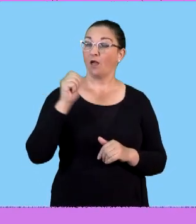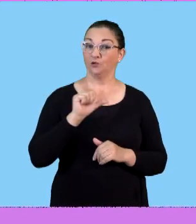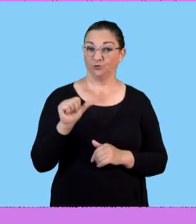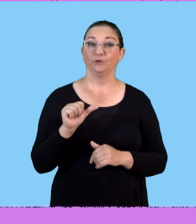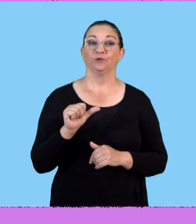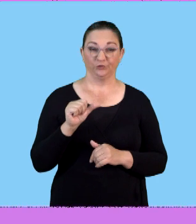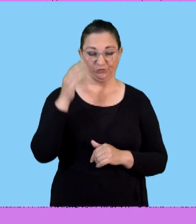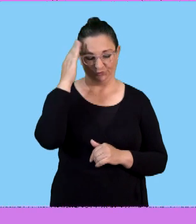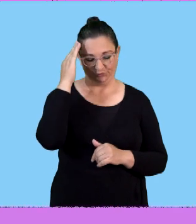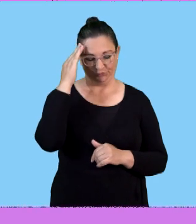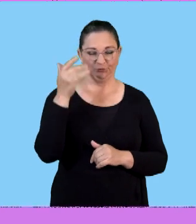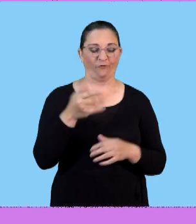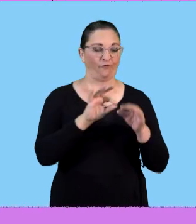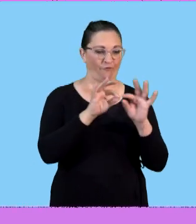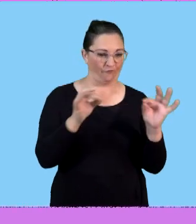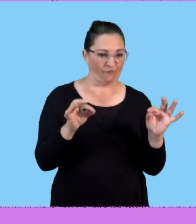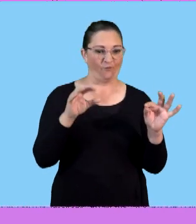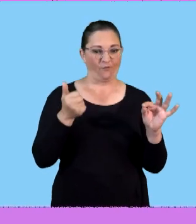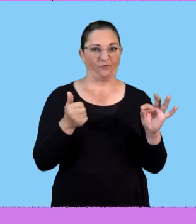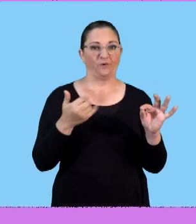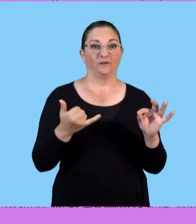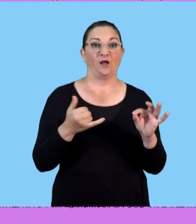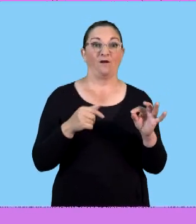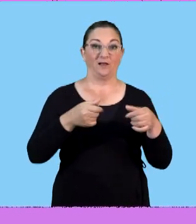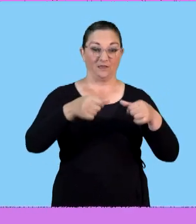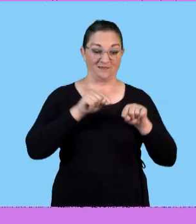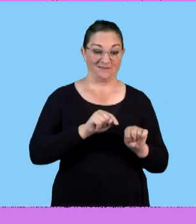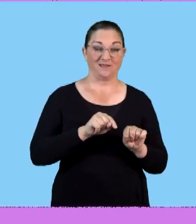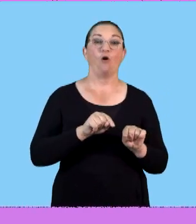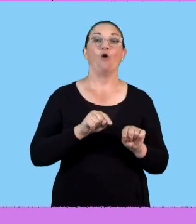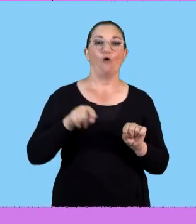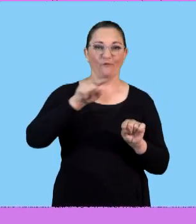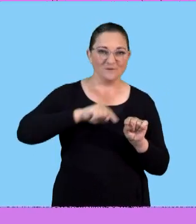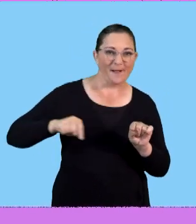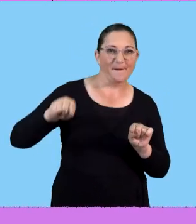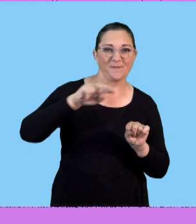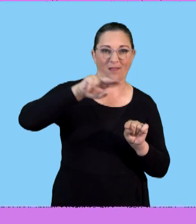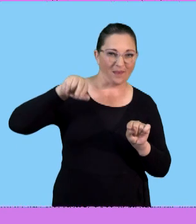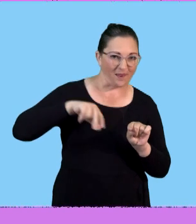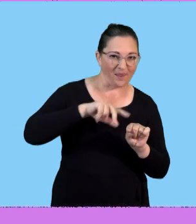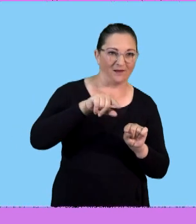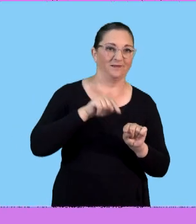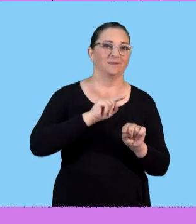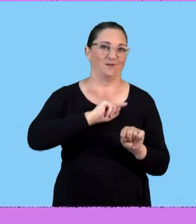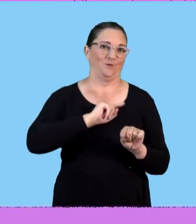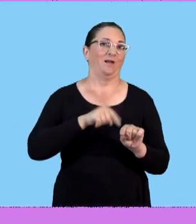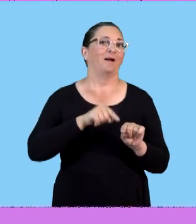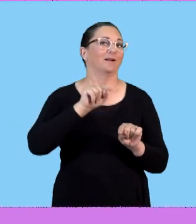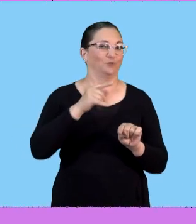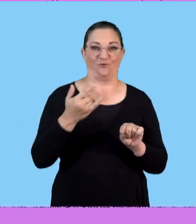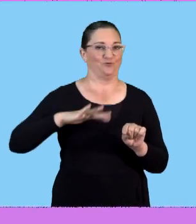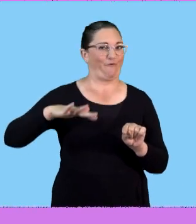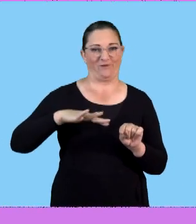joined us last week, you will know this is the formula for calculating the circumference of a circle. Let's now look at another